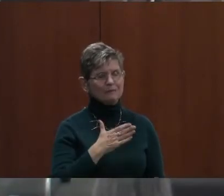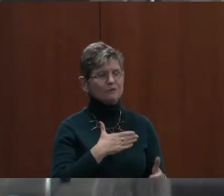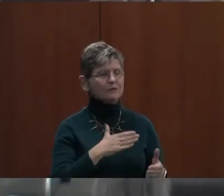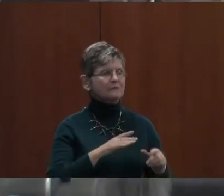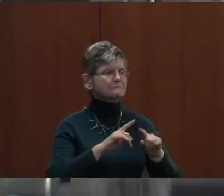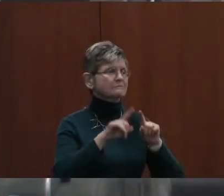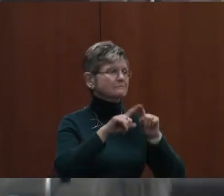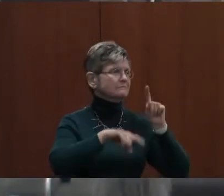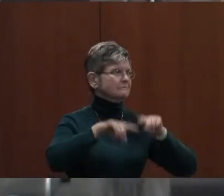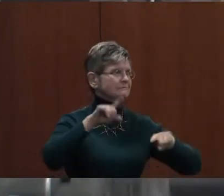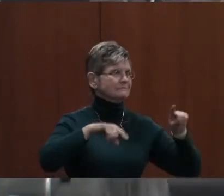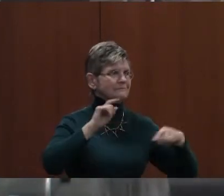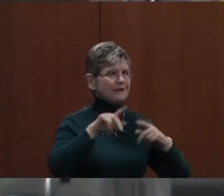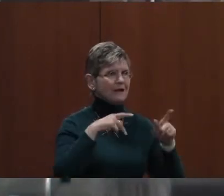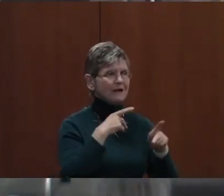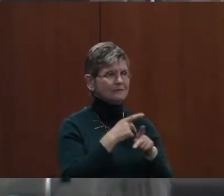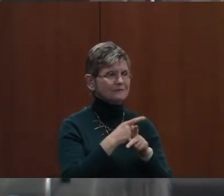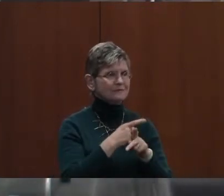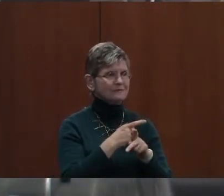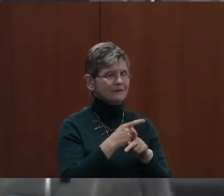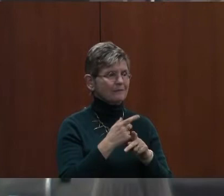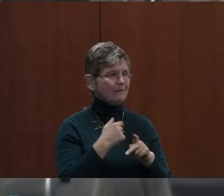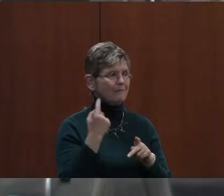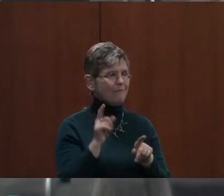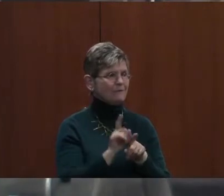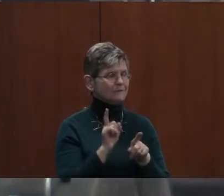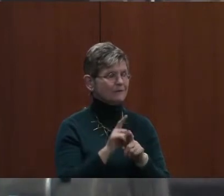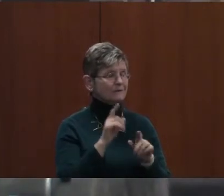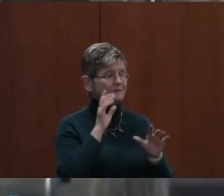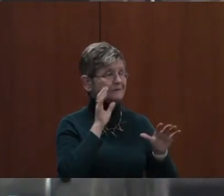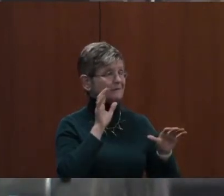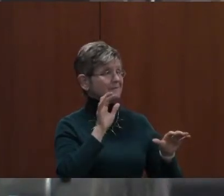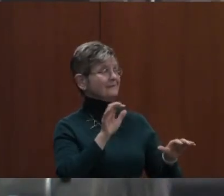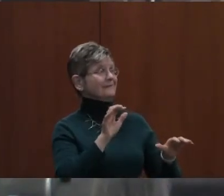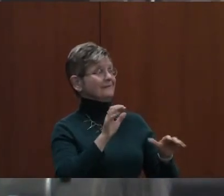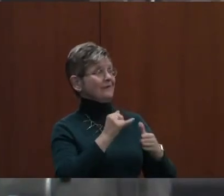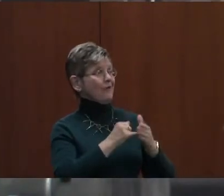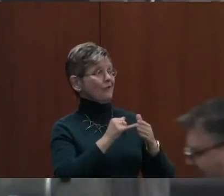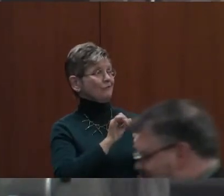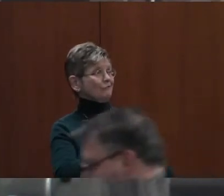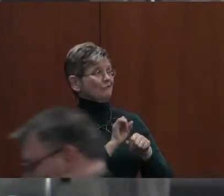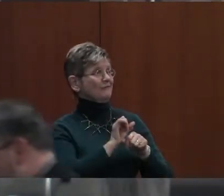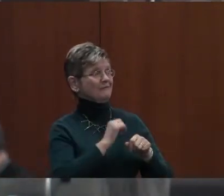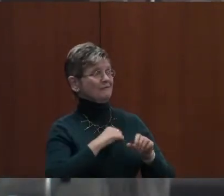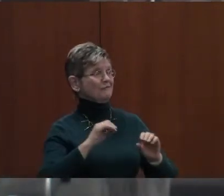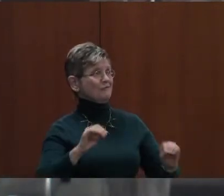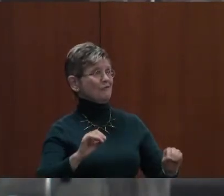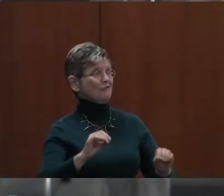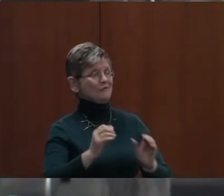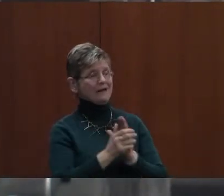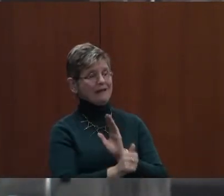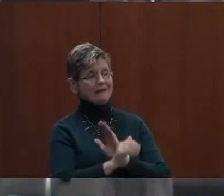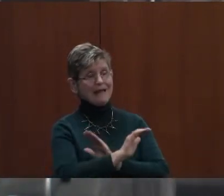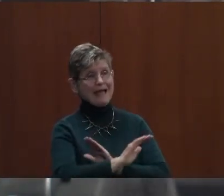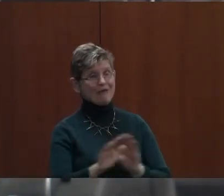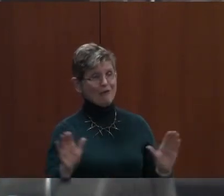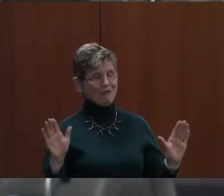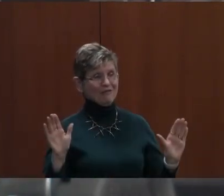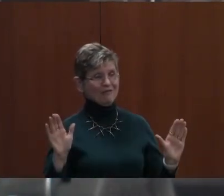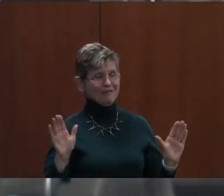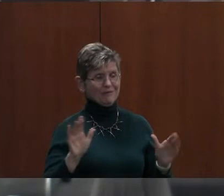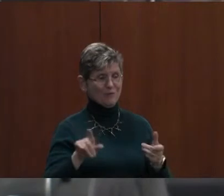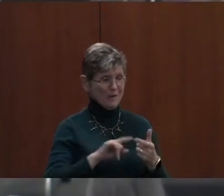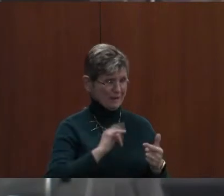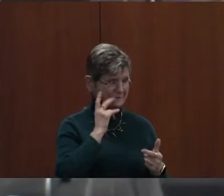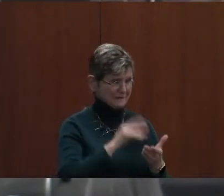types. I'm also marveled by artwork. I have no artistic talent at all, and when I see what our students do, it